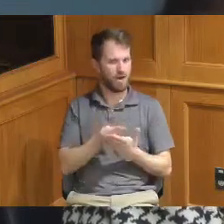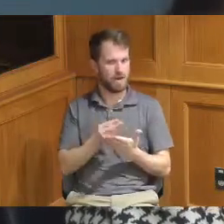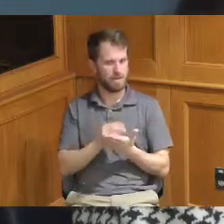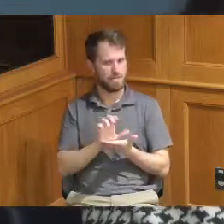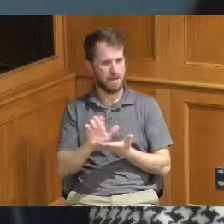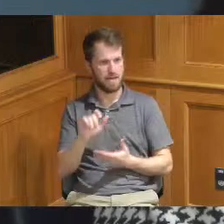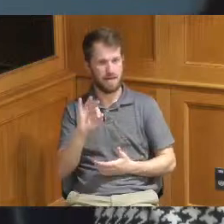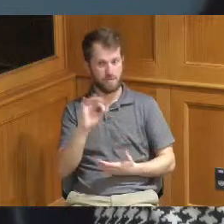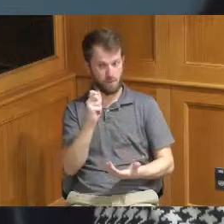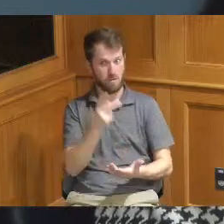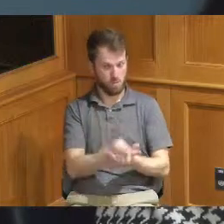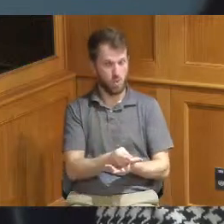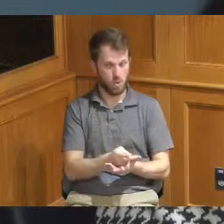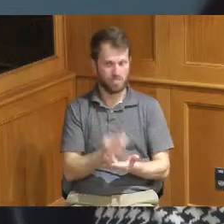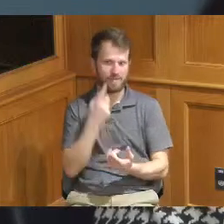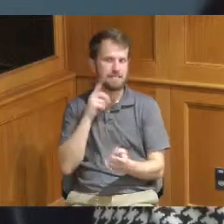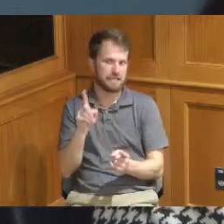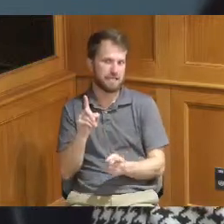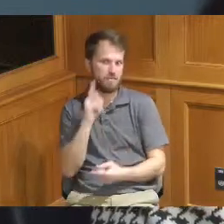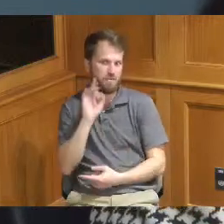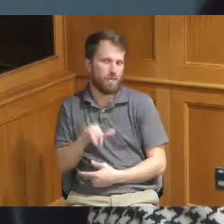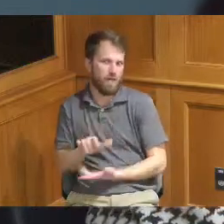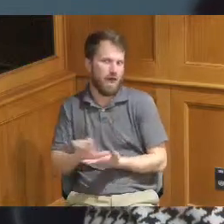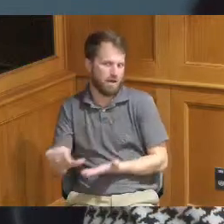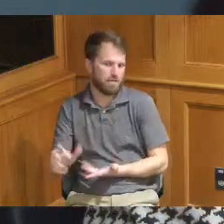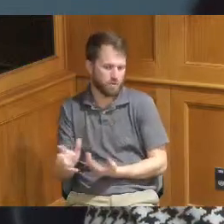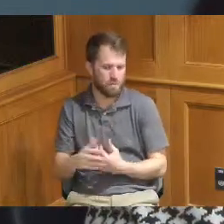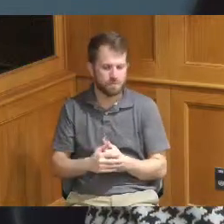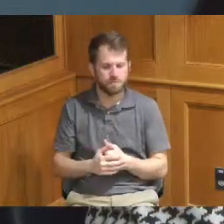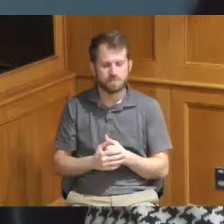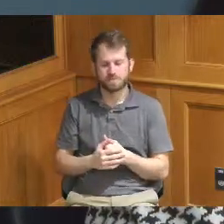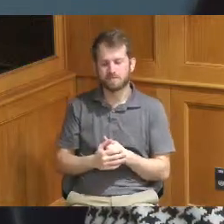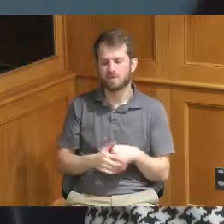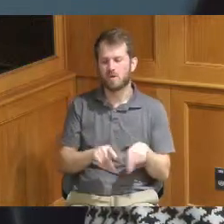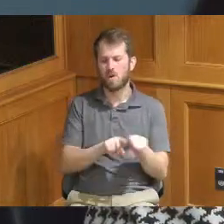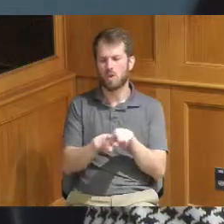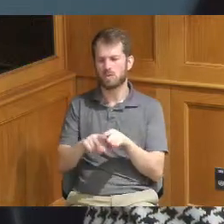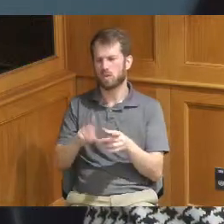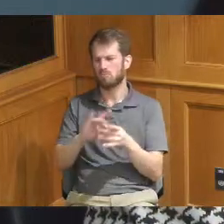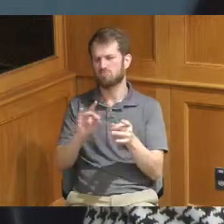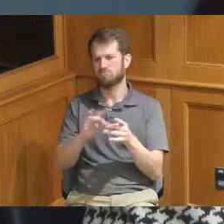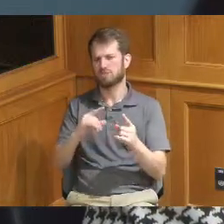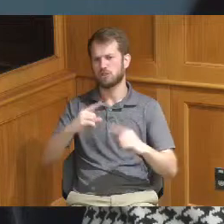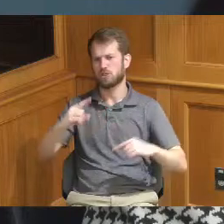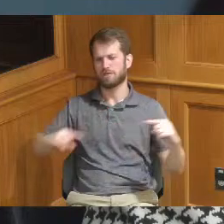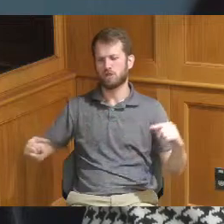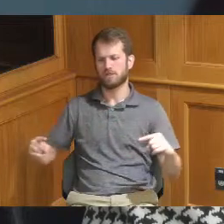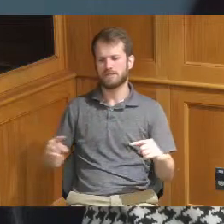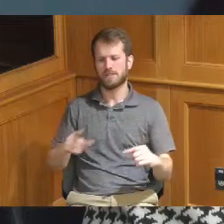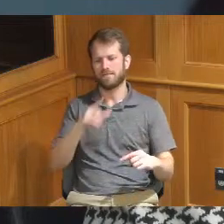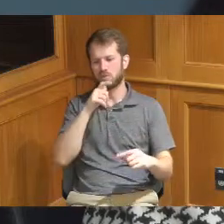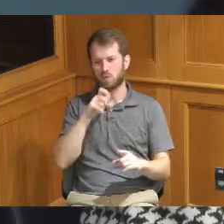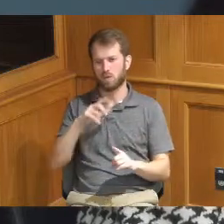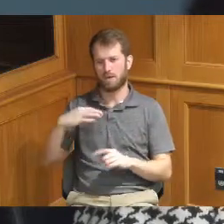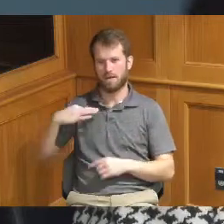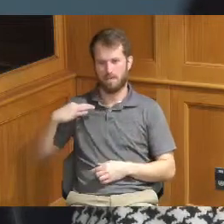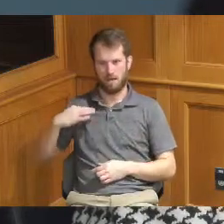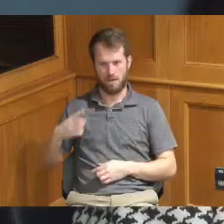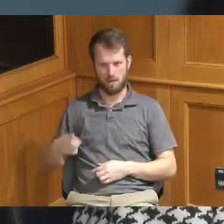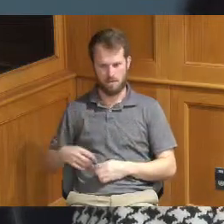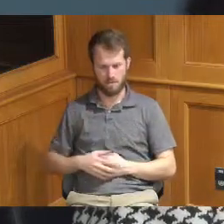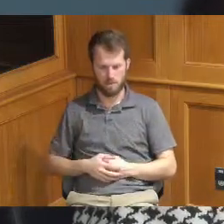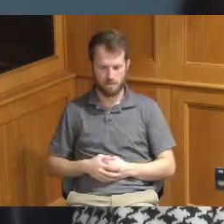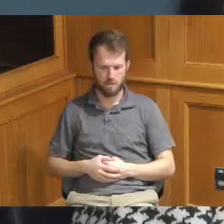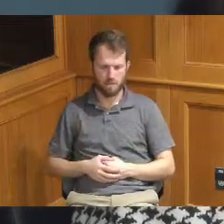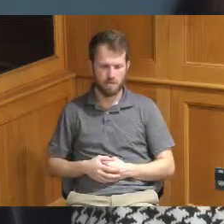approve this, getting the funding. And then we also talked about diversity of applicants, and